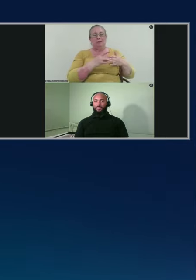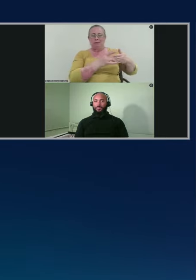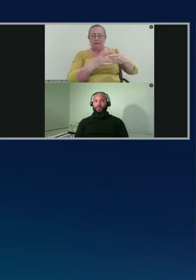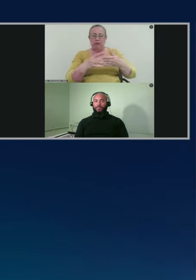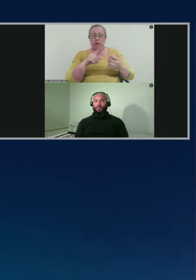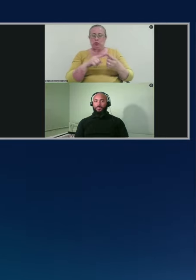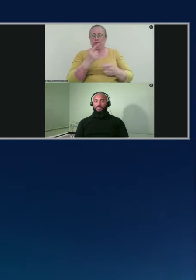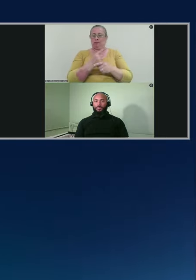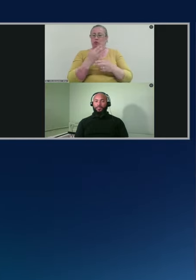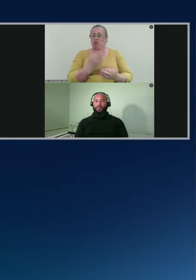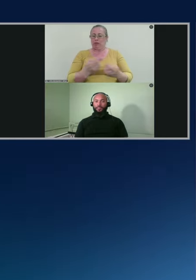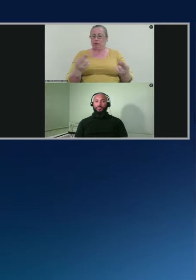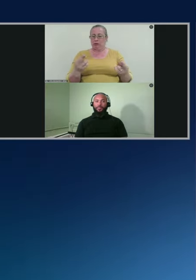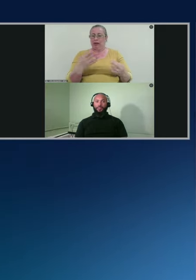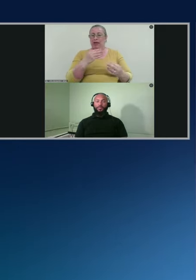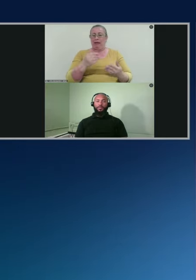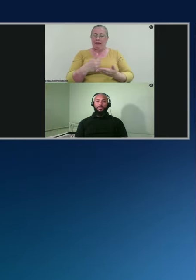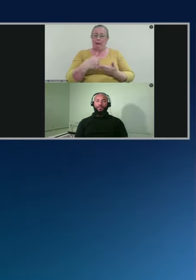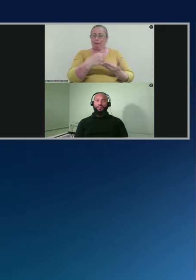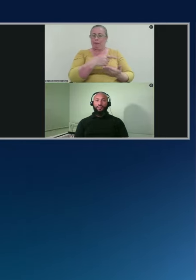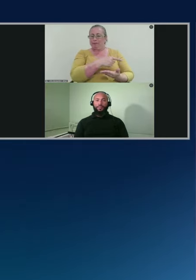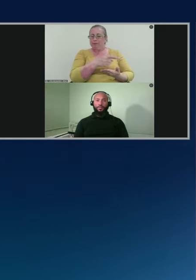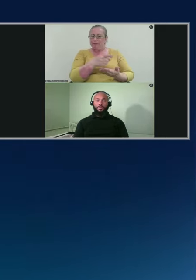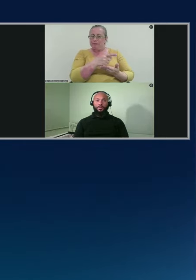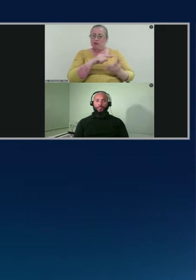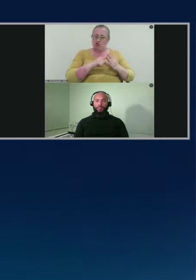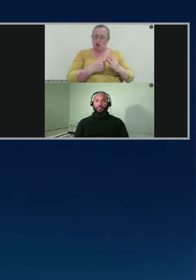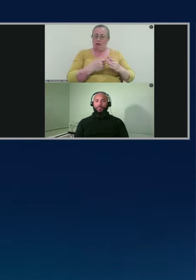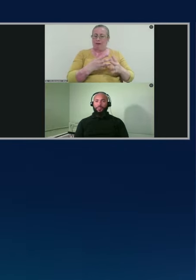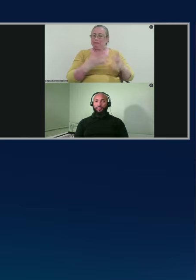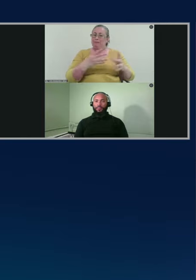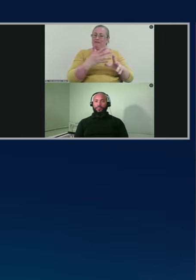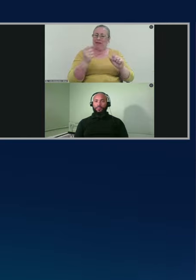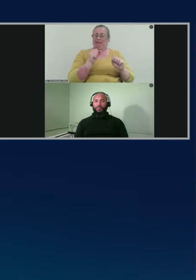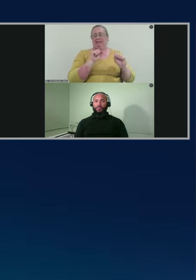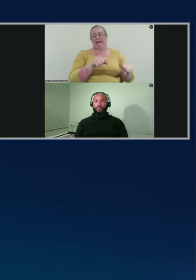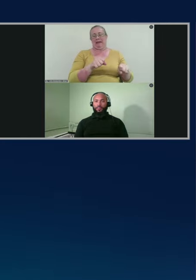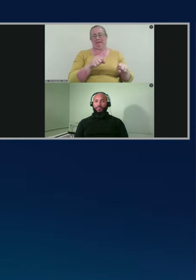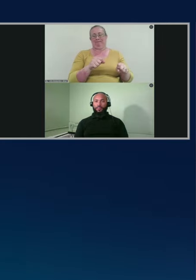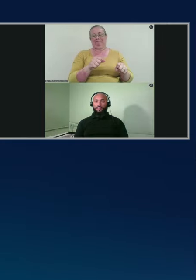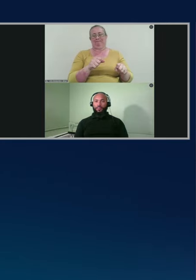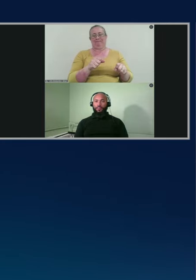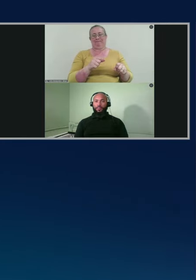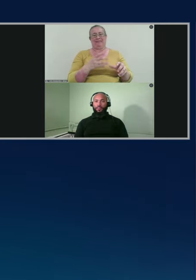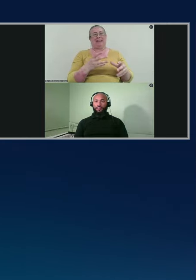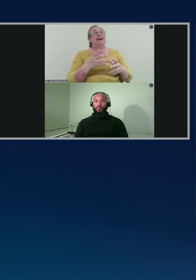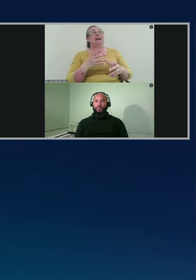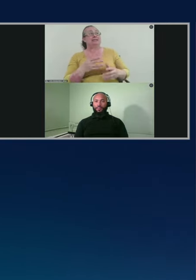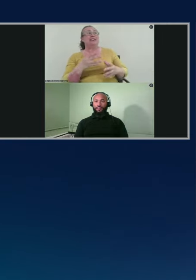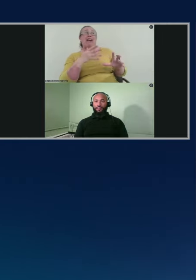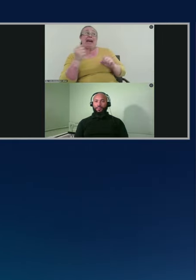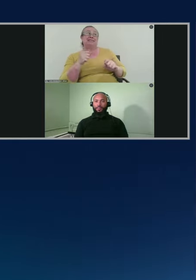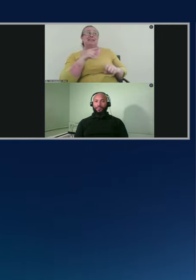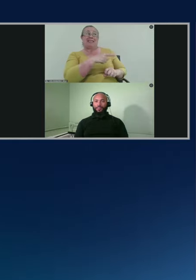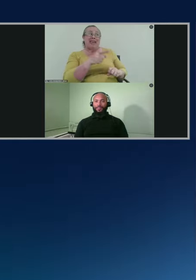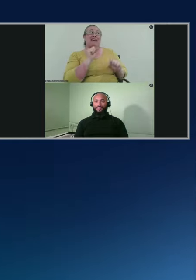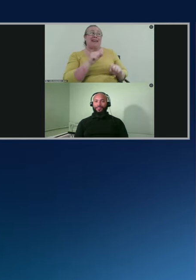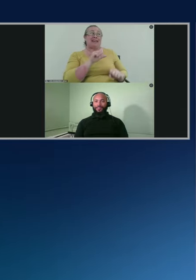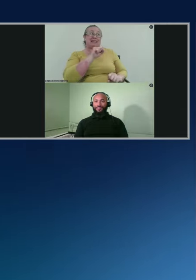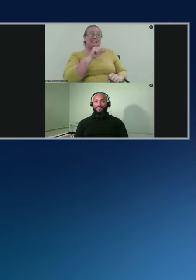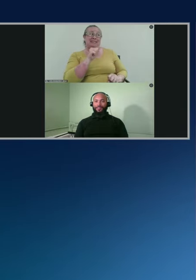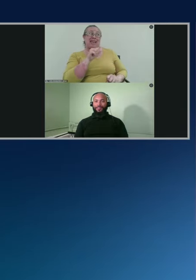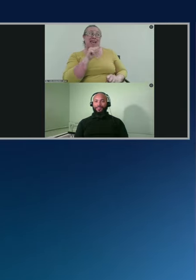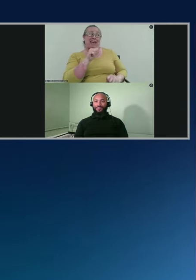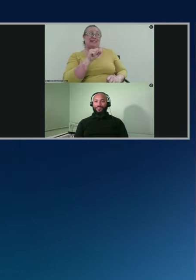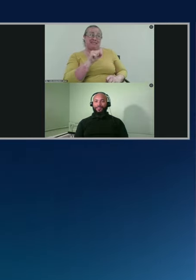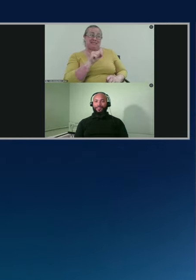resources and help them get started as fast as they can. As fast as they can SaaS. And I see Robert Tables. You